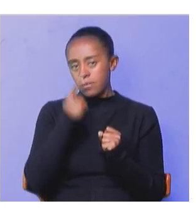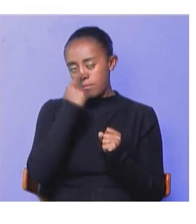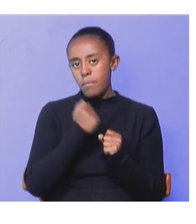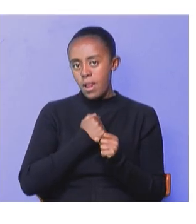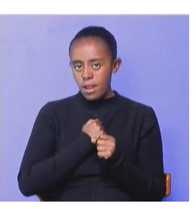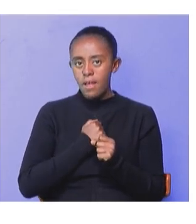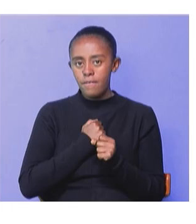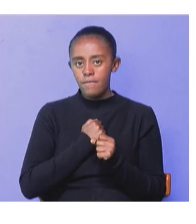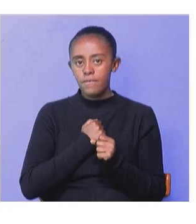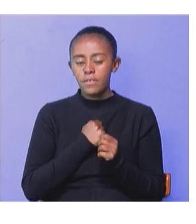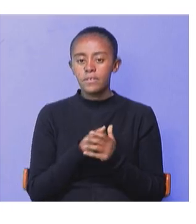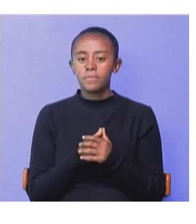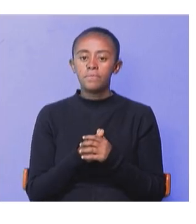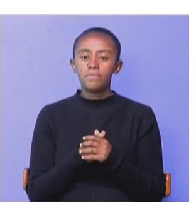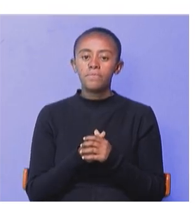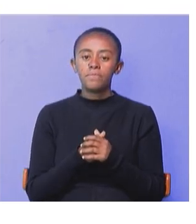believe